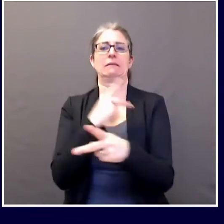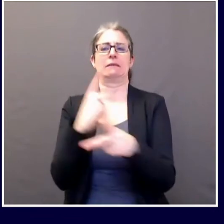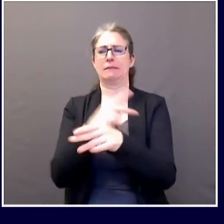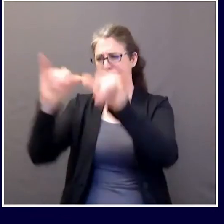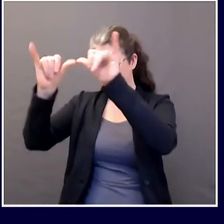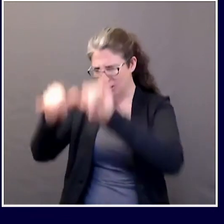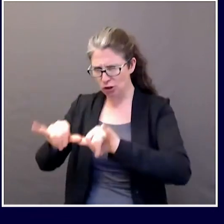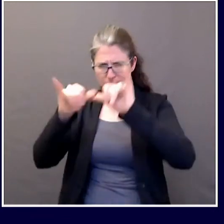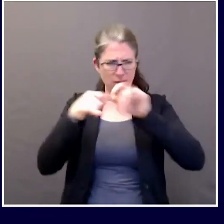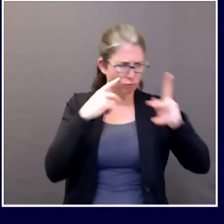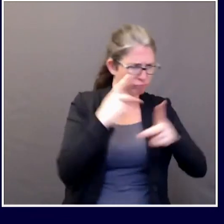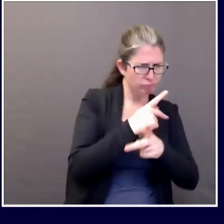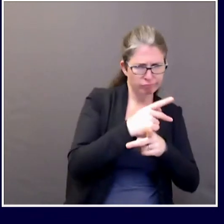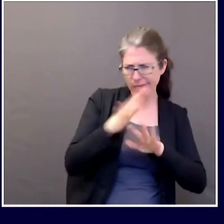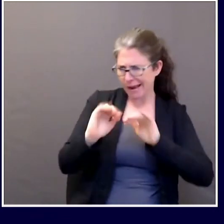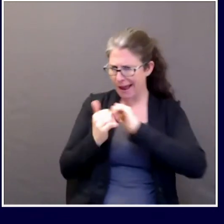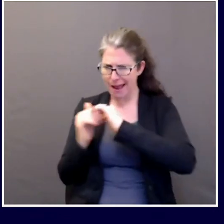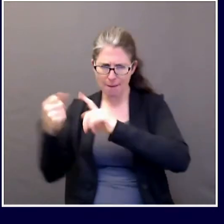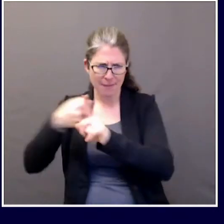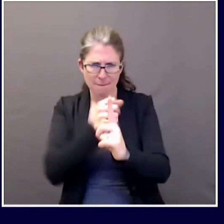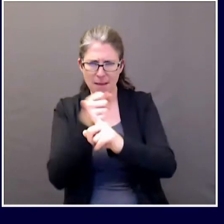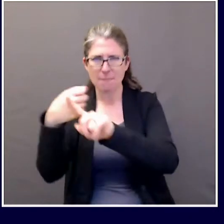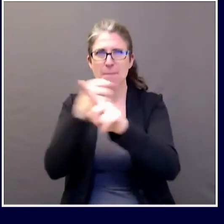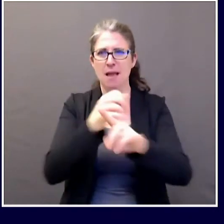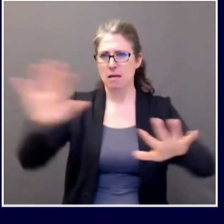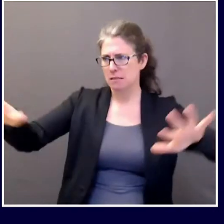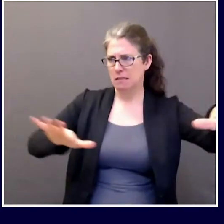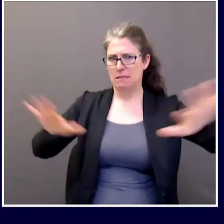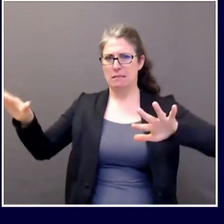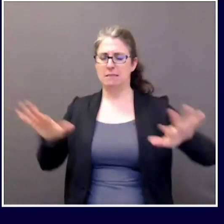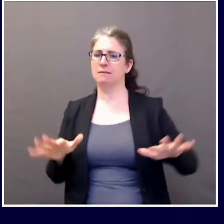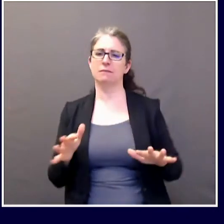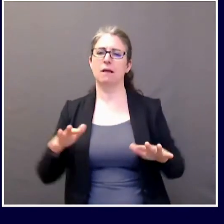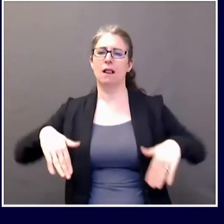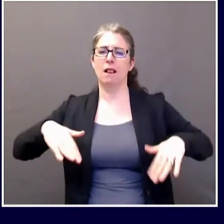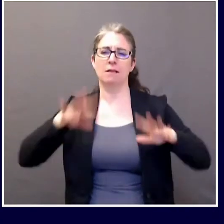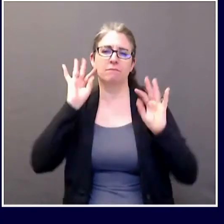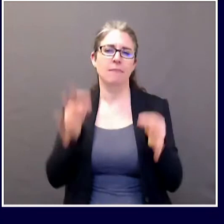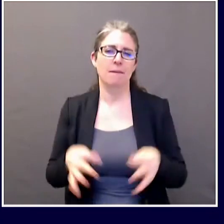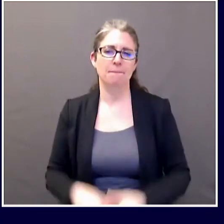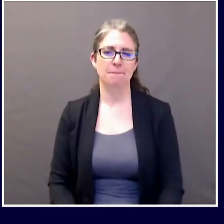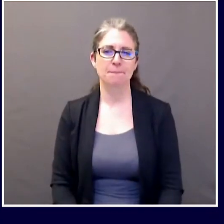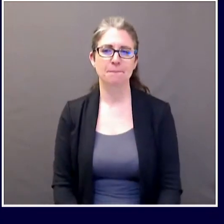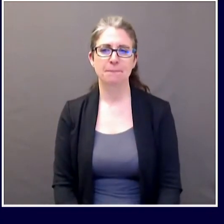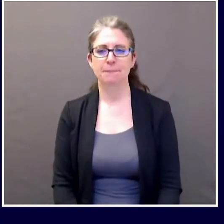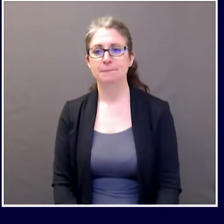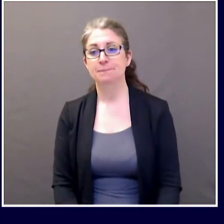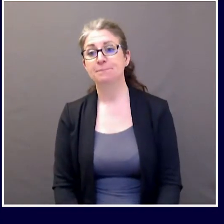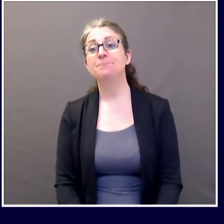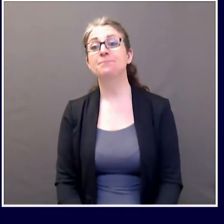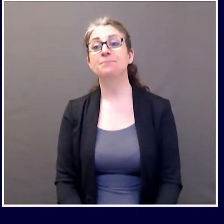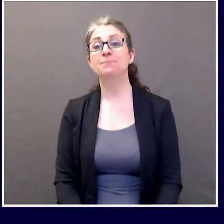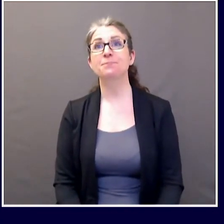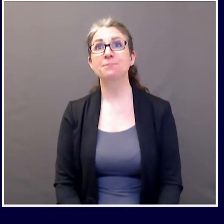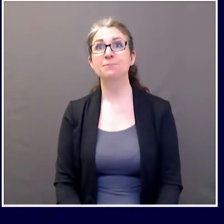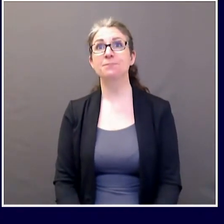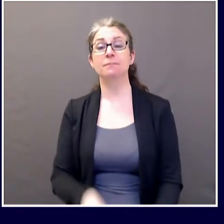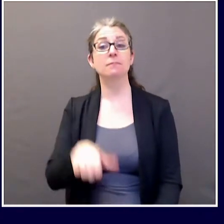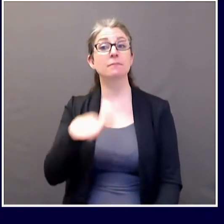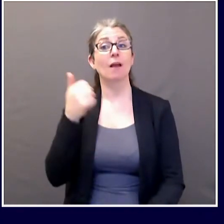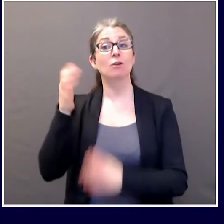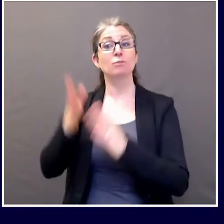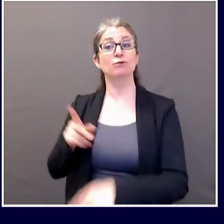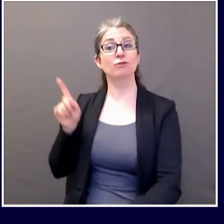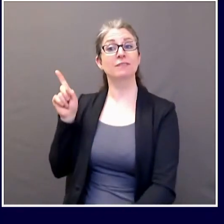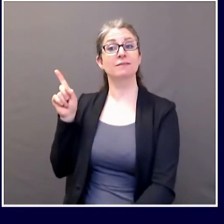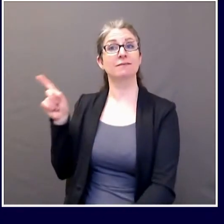areas. Great. And another listener has been putting off some needed home repairs in hopes of